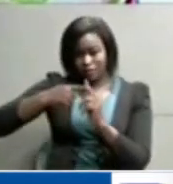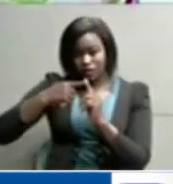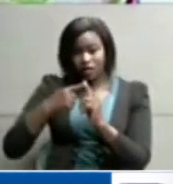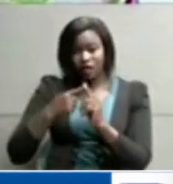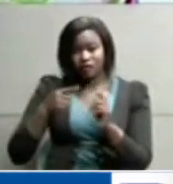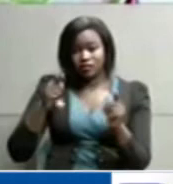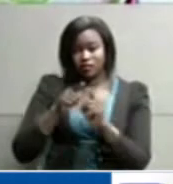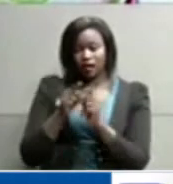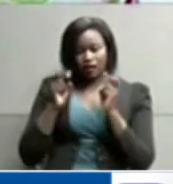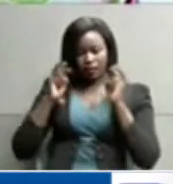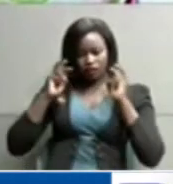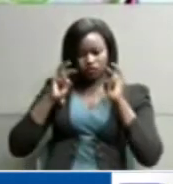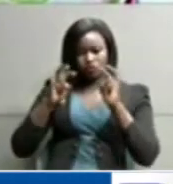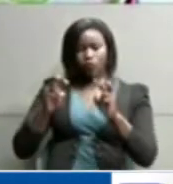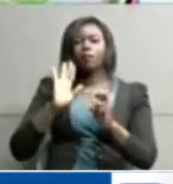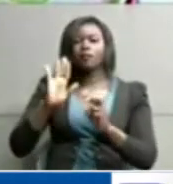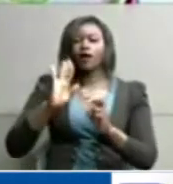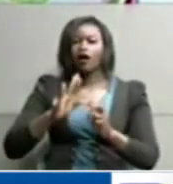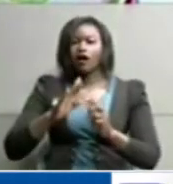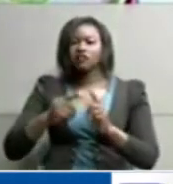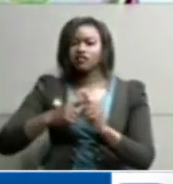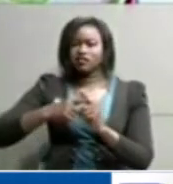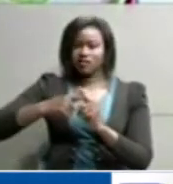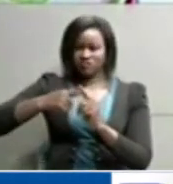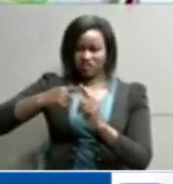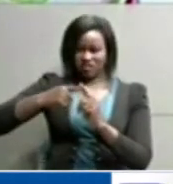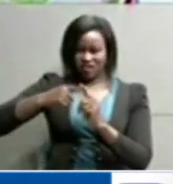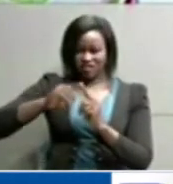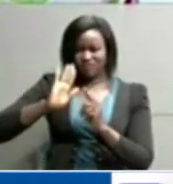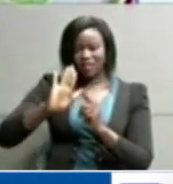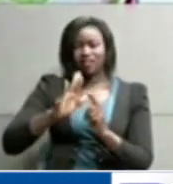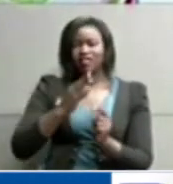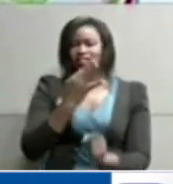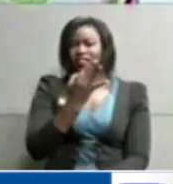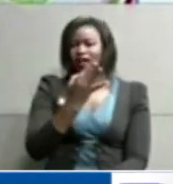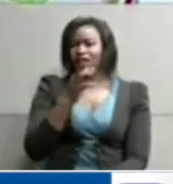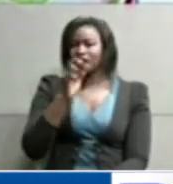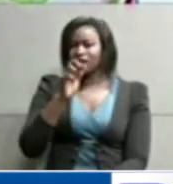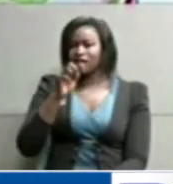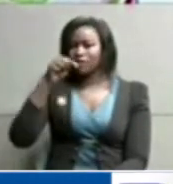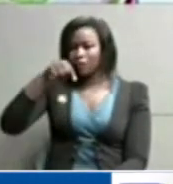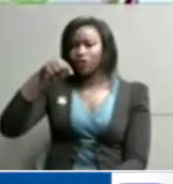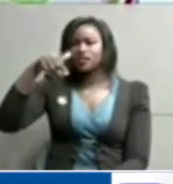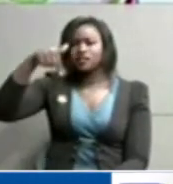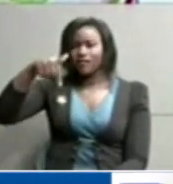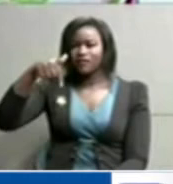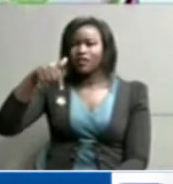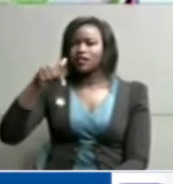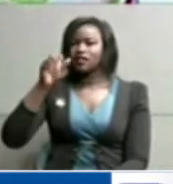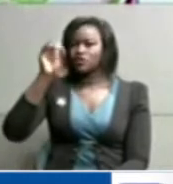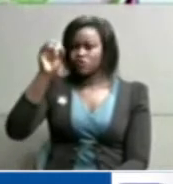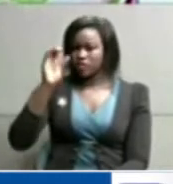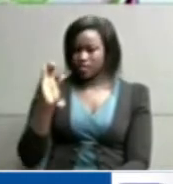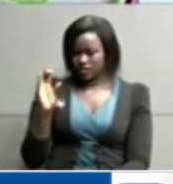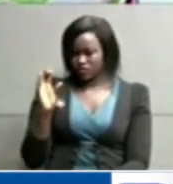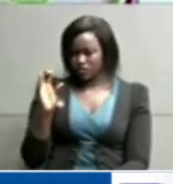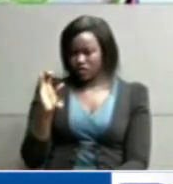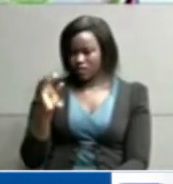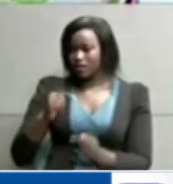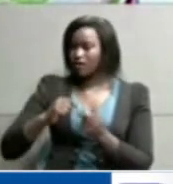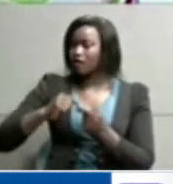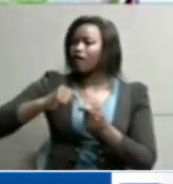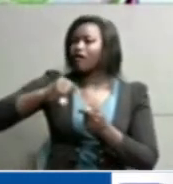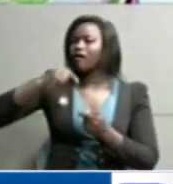was able to see that his temperature was 38.7 degrees centigrade.